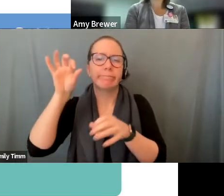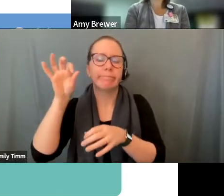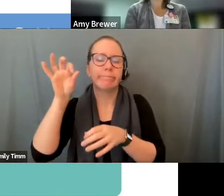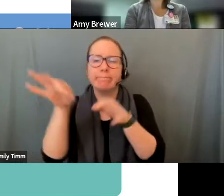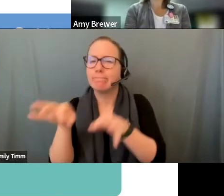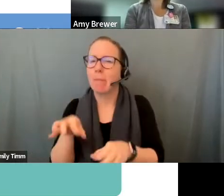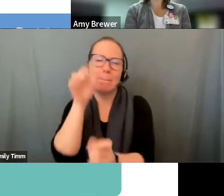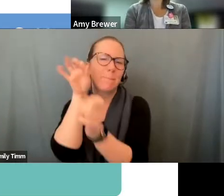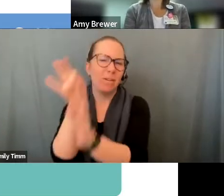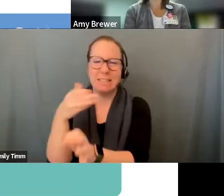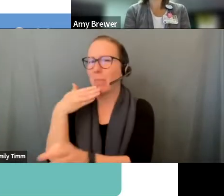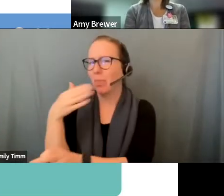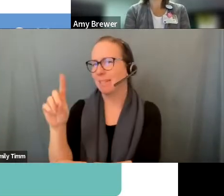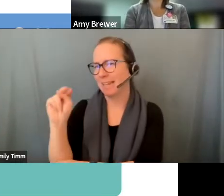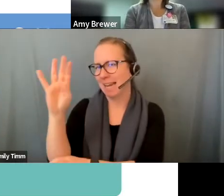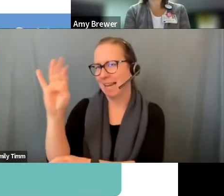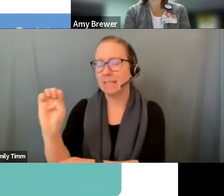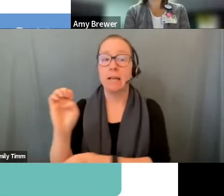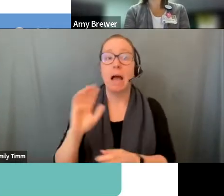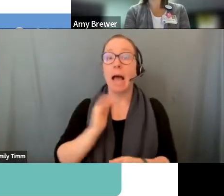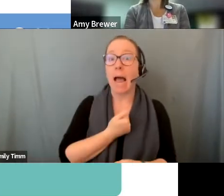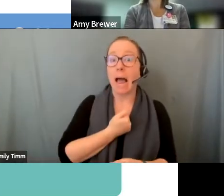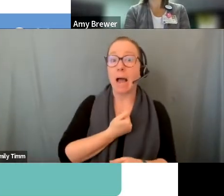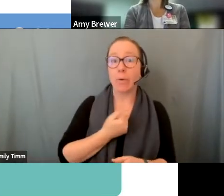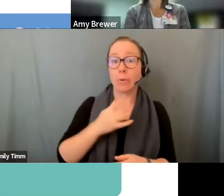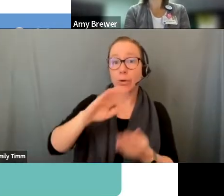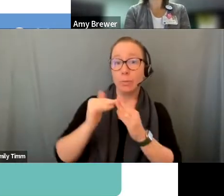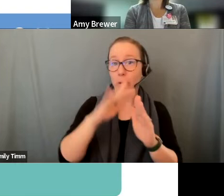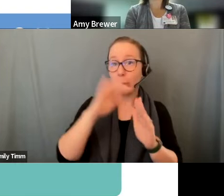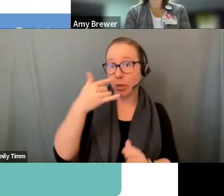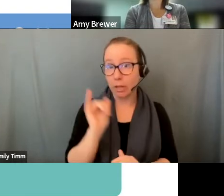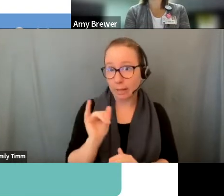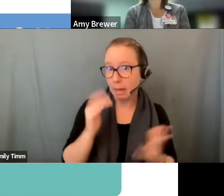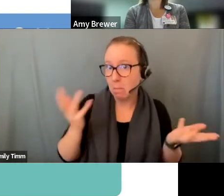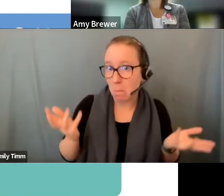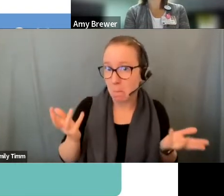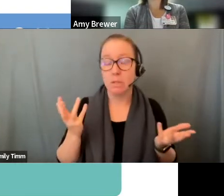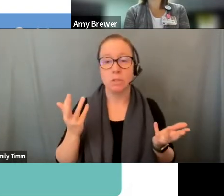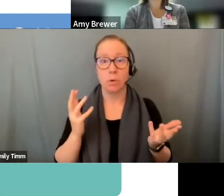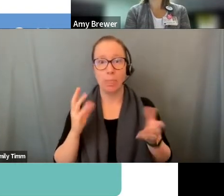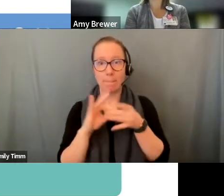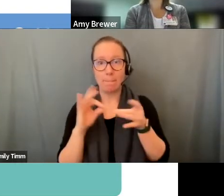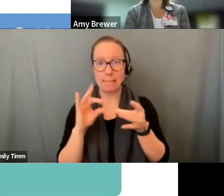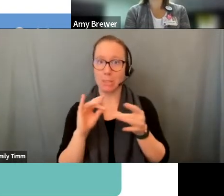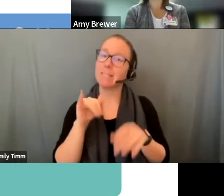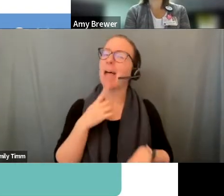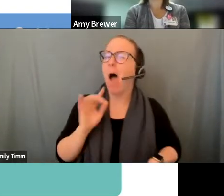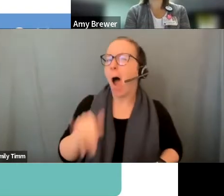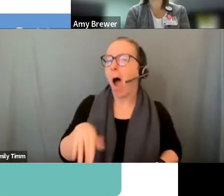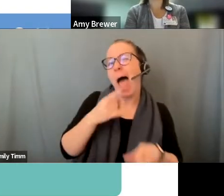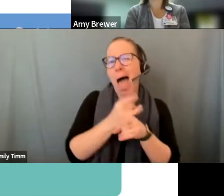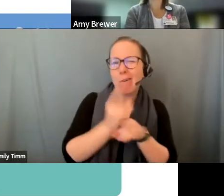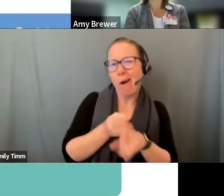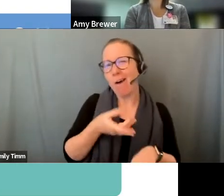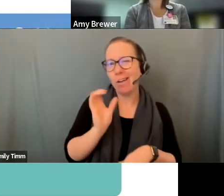But what does our community look like? Are we bombarded with messages that normalize alcohol, tobacco, and